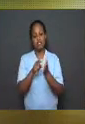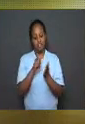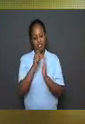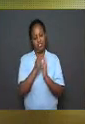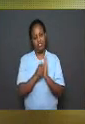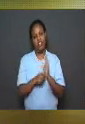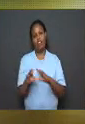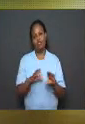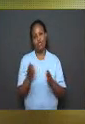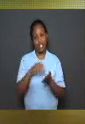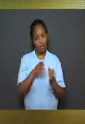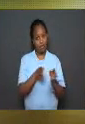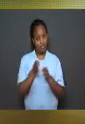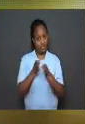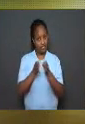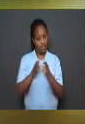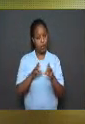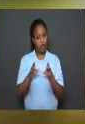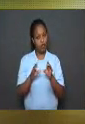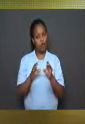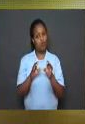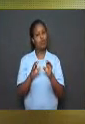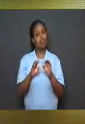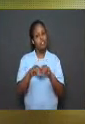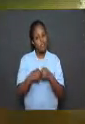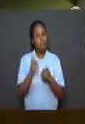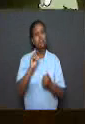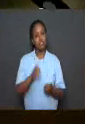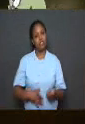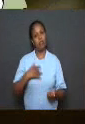then describe the way that it made you feel.